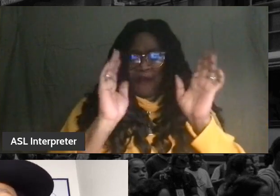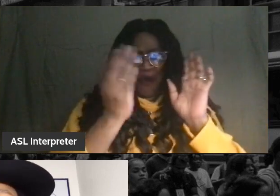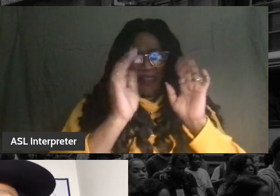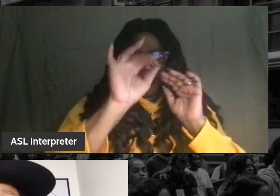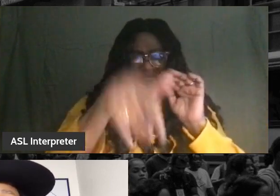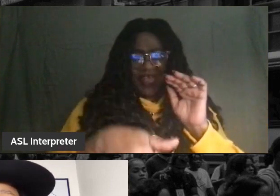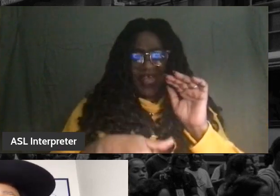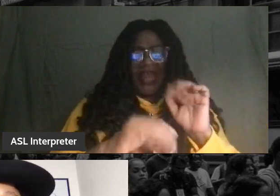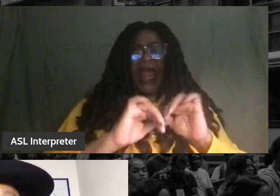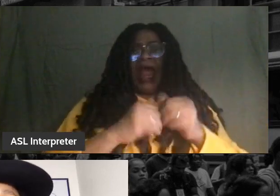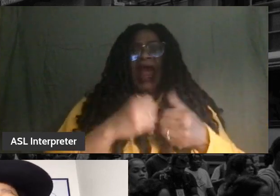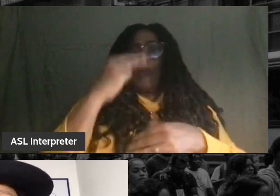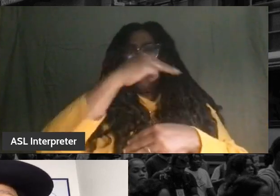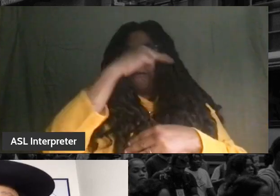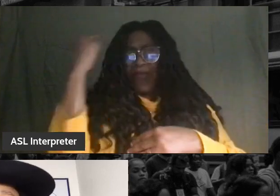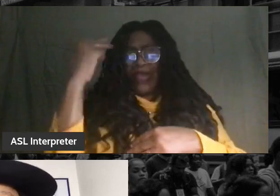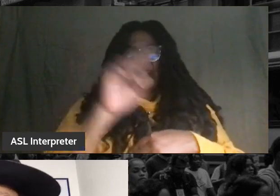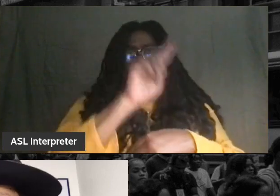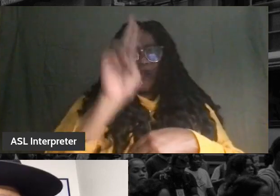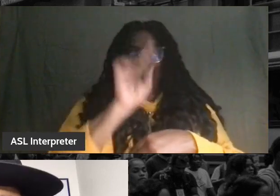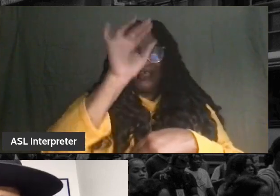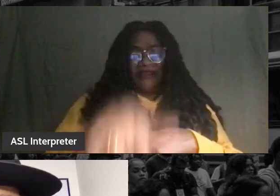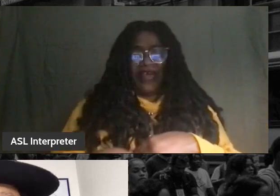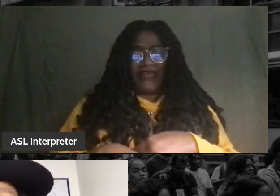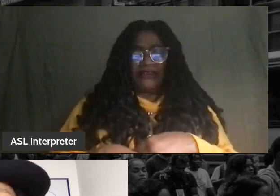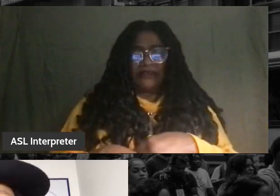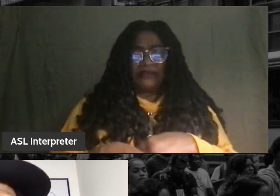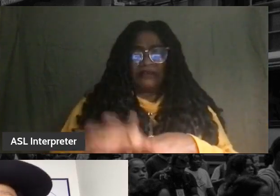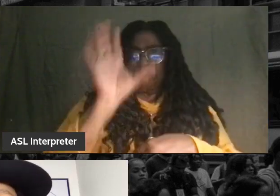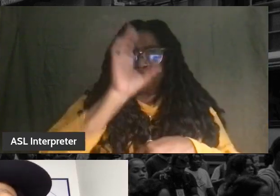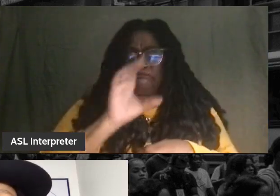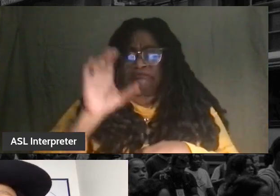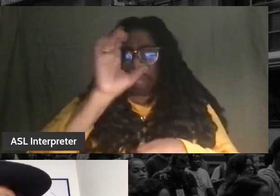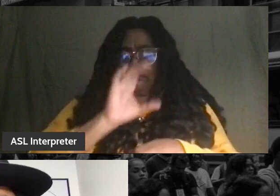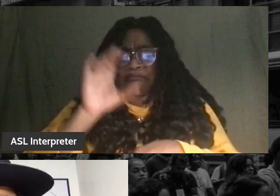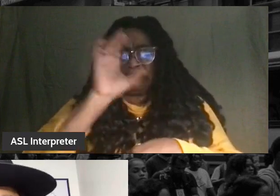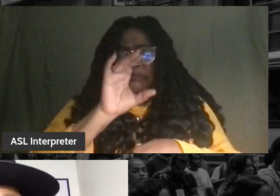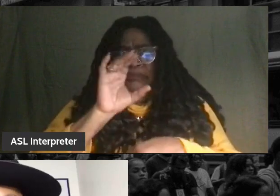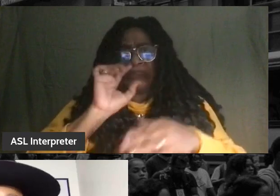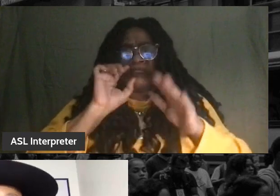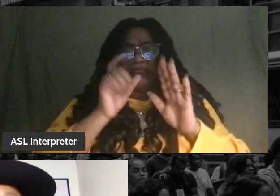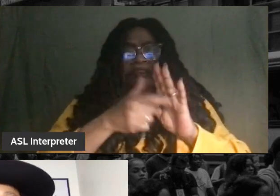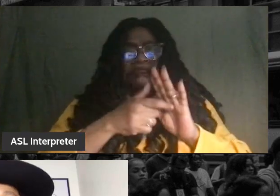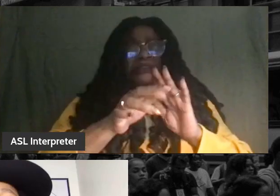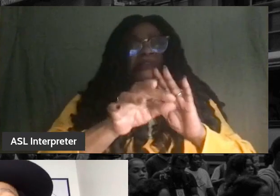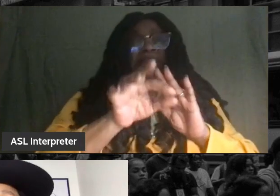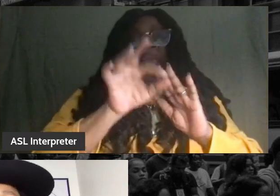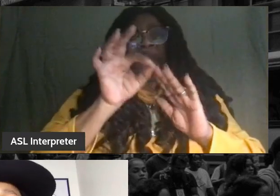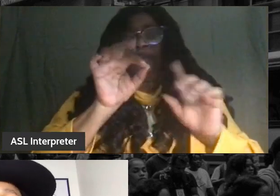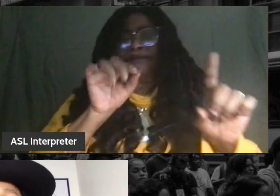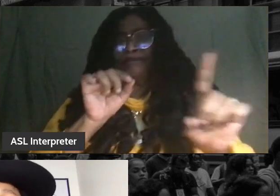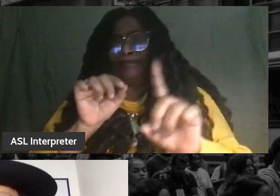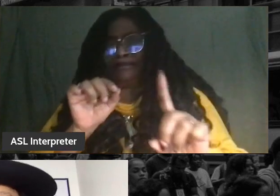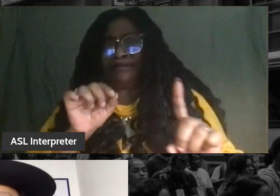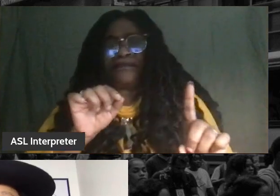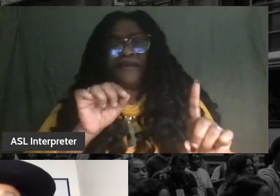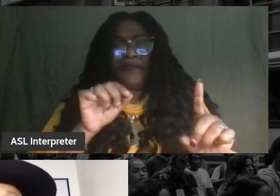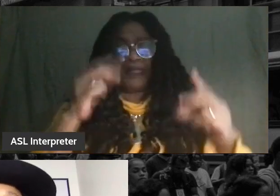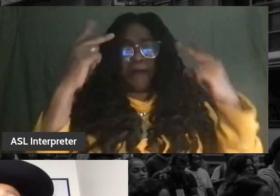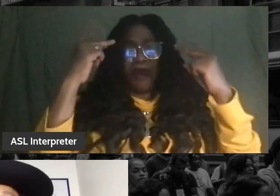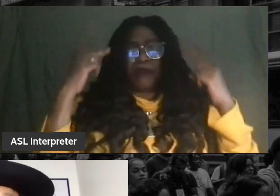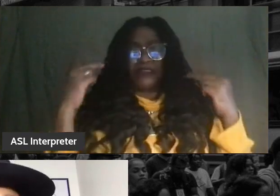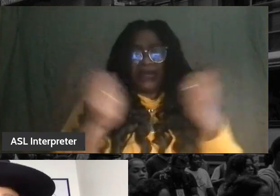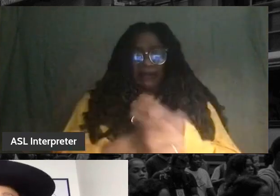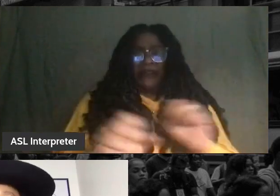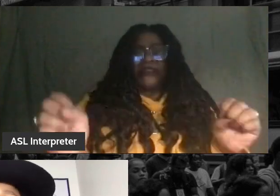Using Social Media to find barbershops that double as safe spaces." And I was also invited as a